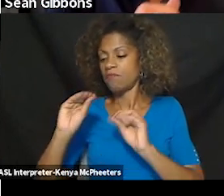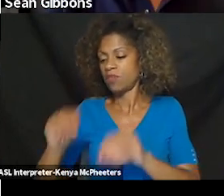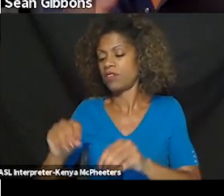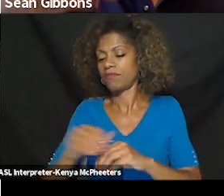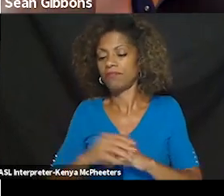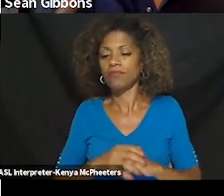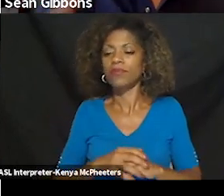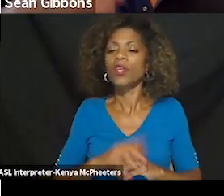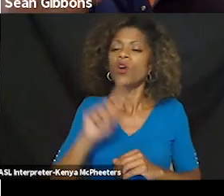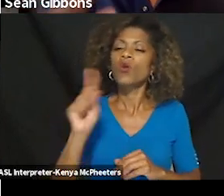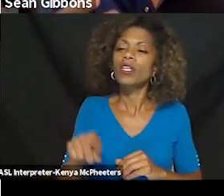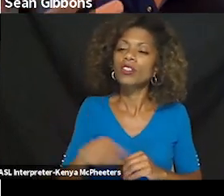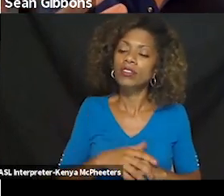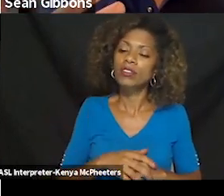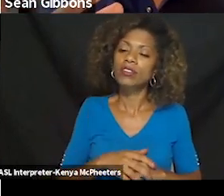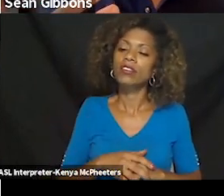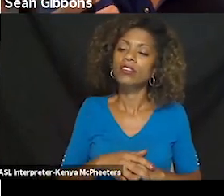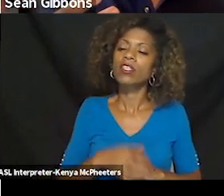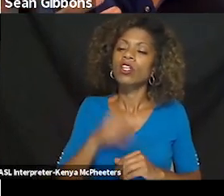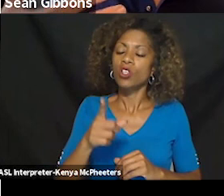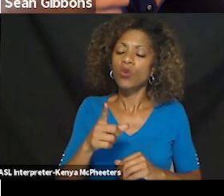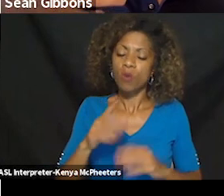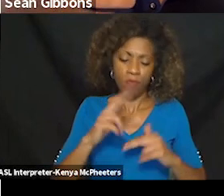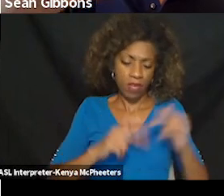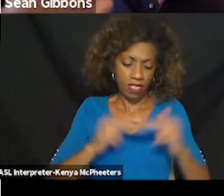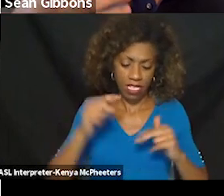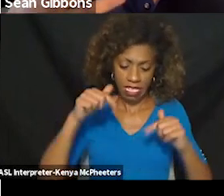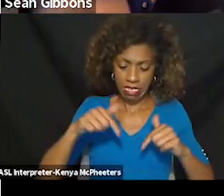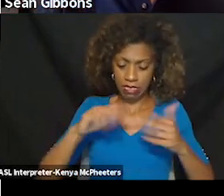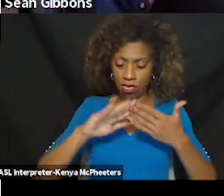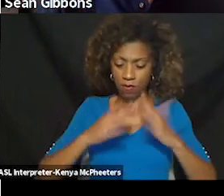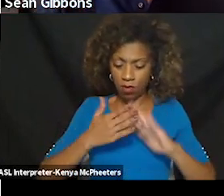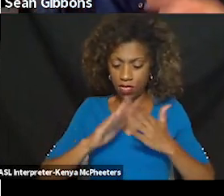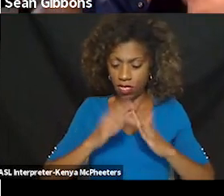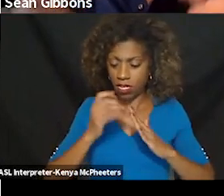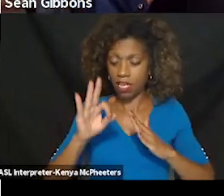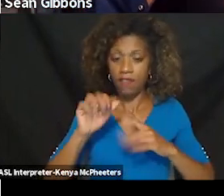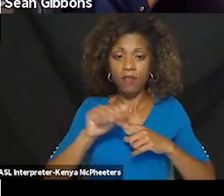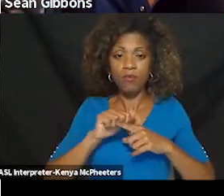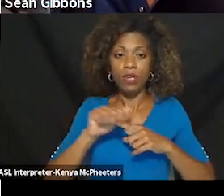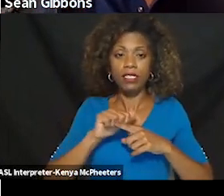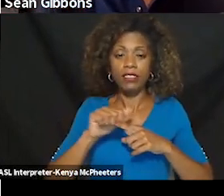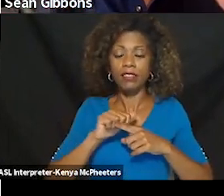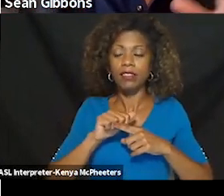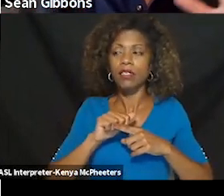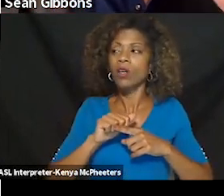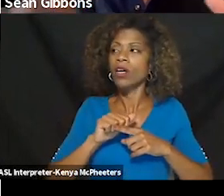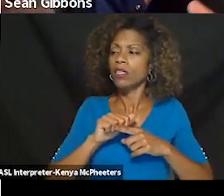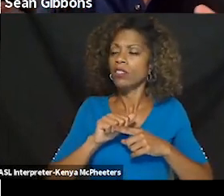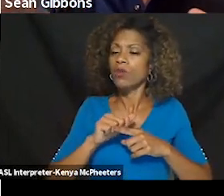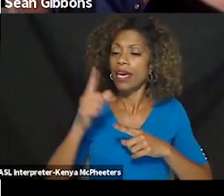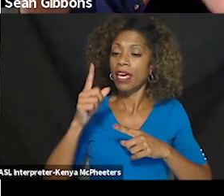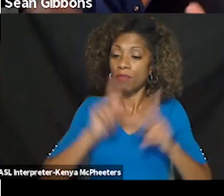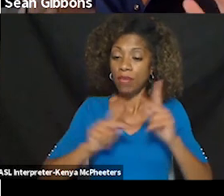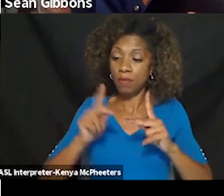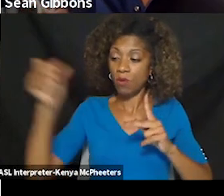you would be, as you were building this a community of practice, what was the disposition of folks entering? I mean, they're all in the